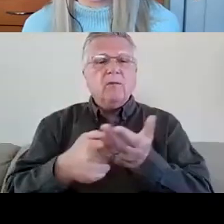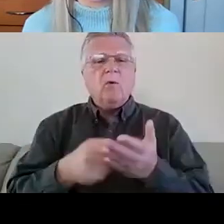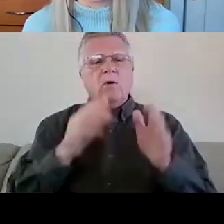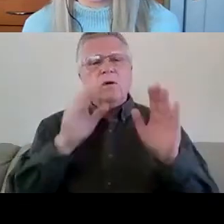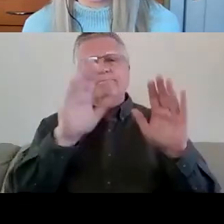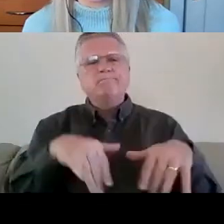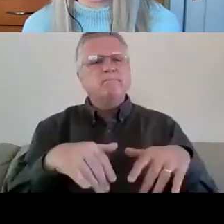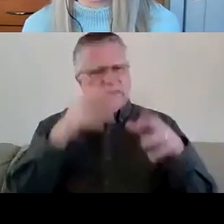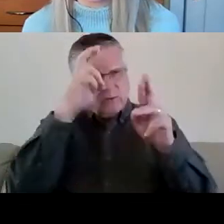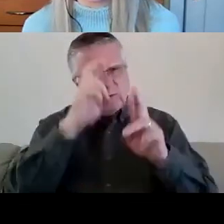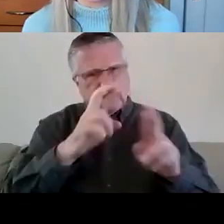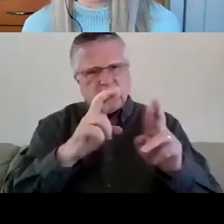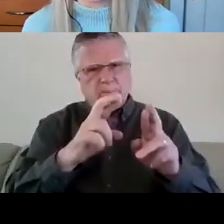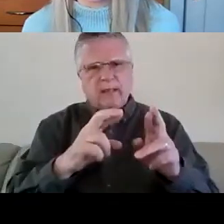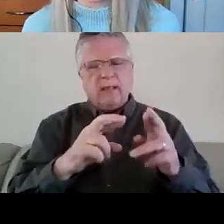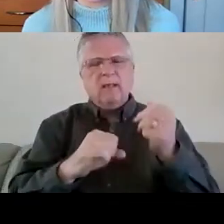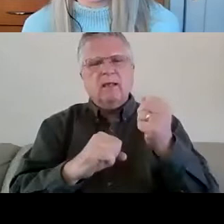and save until Monday? I'm for that.